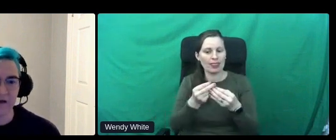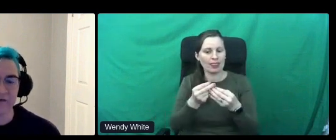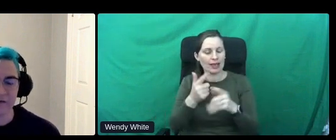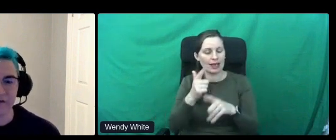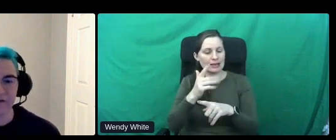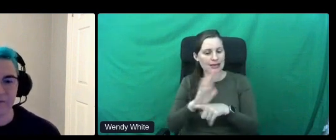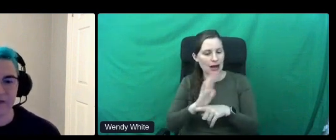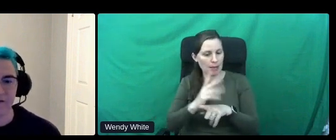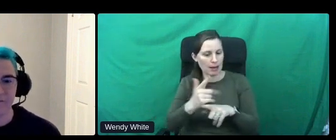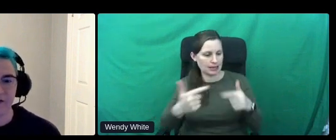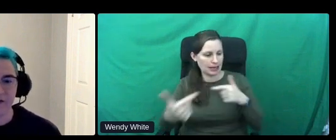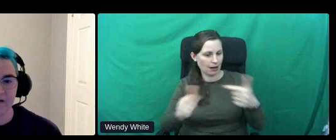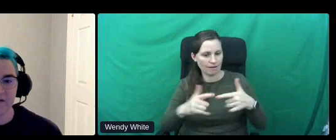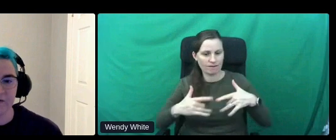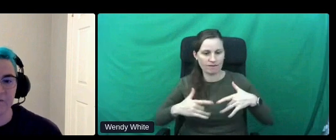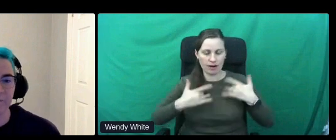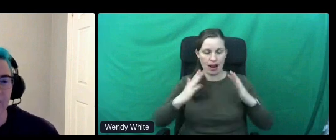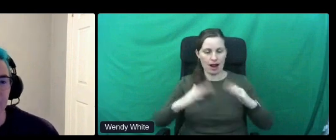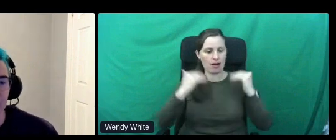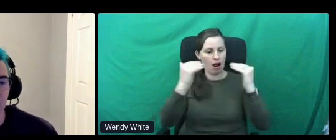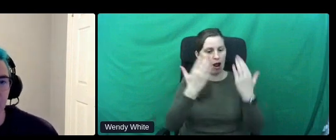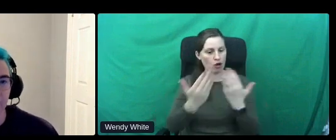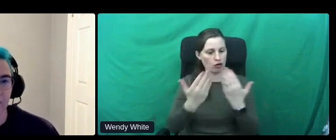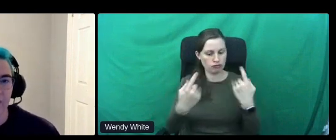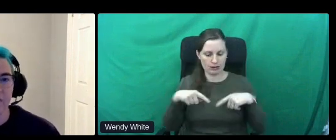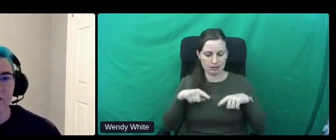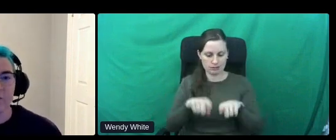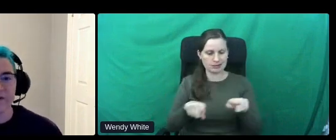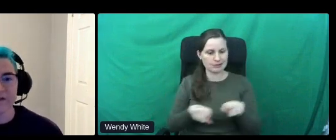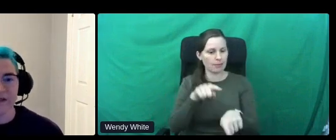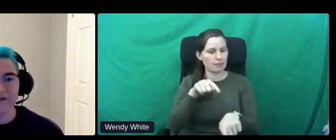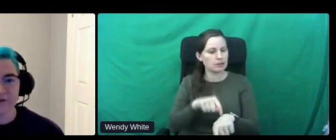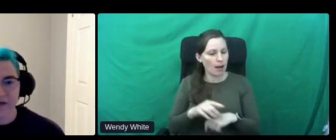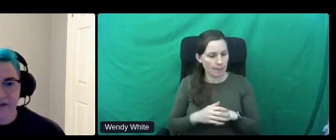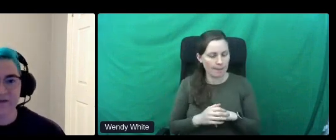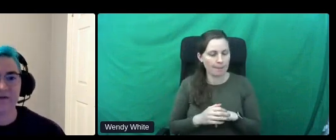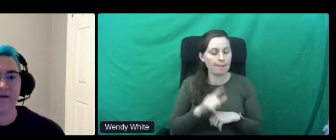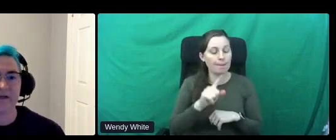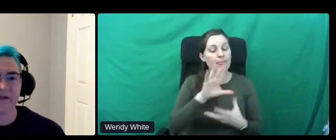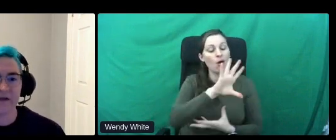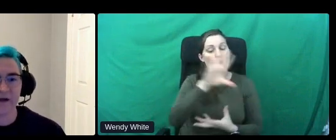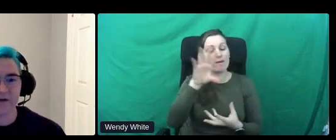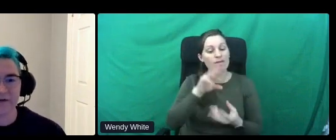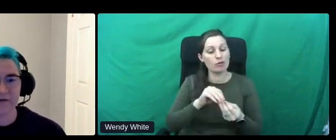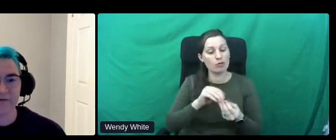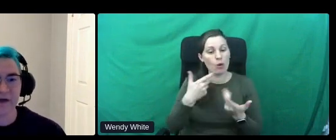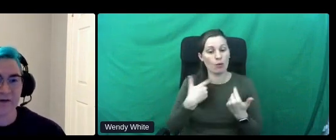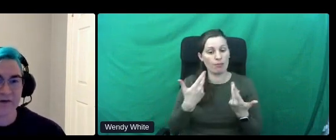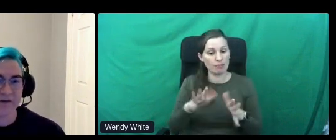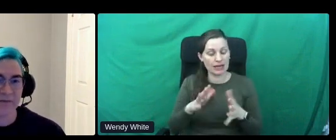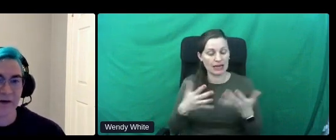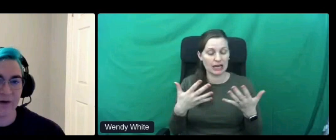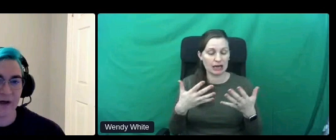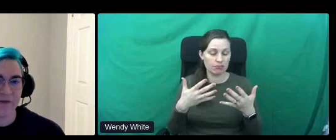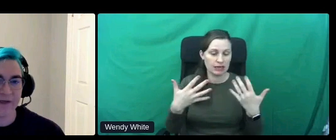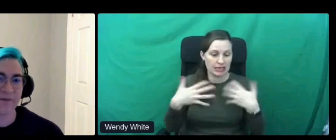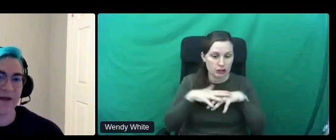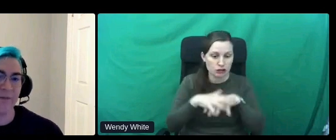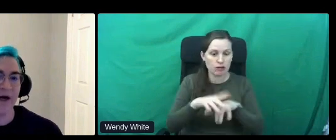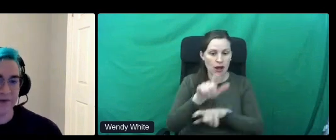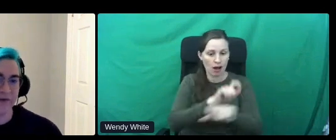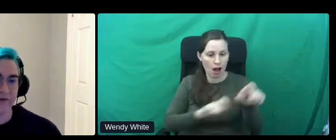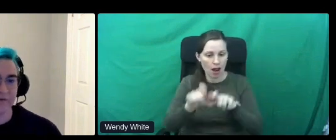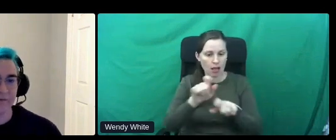high contrast at the same time. So overall, we did integrate these things like colors for characters and background objects.